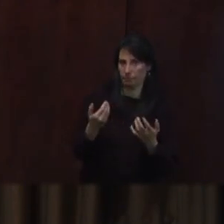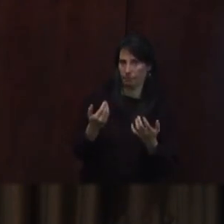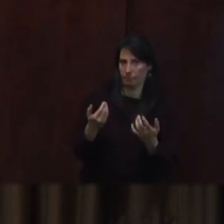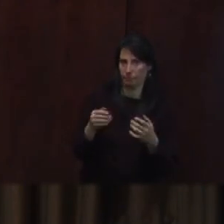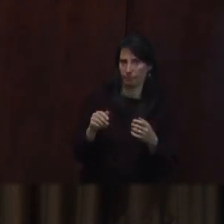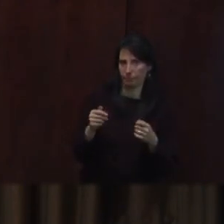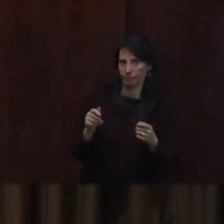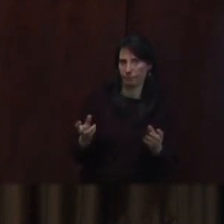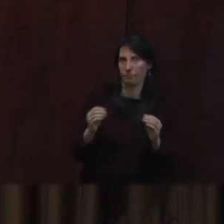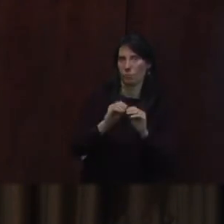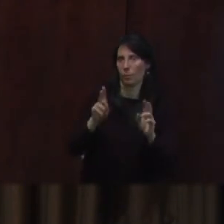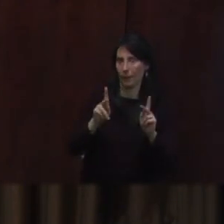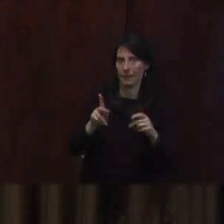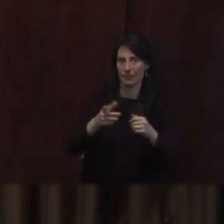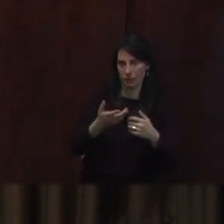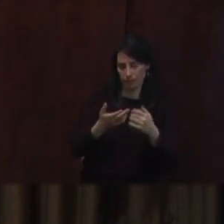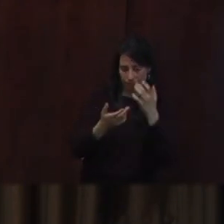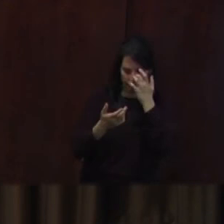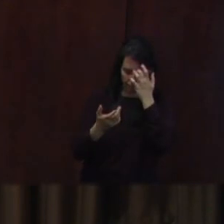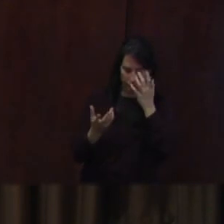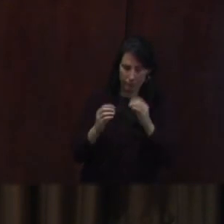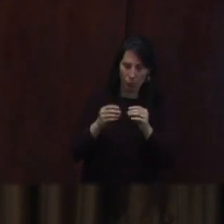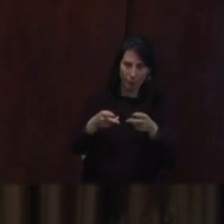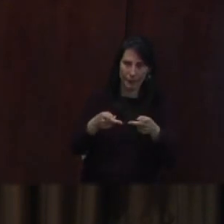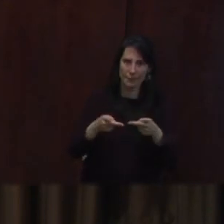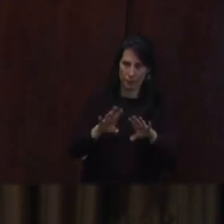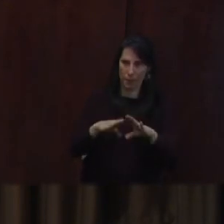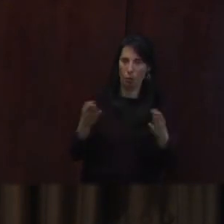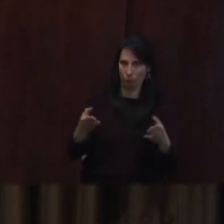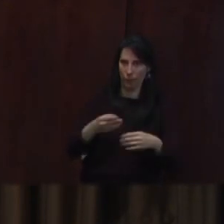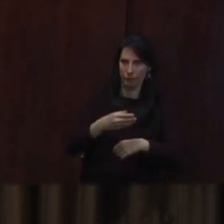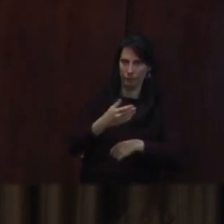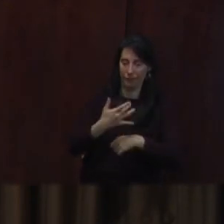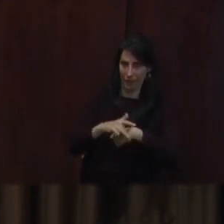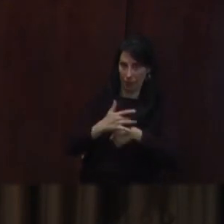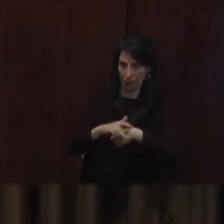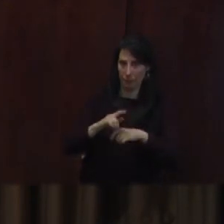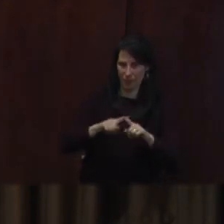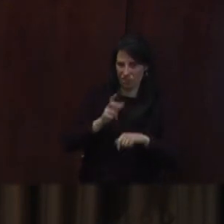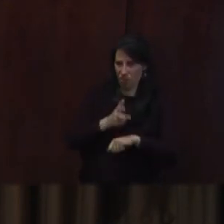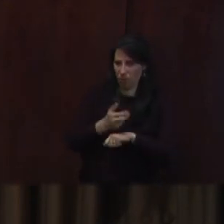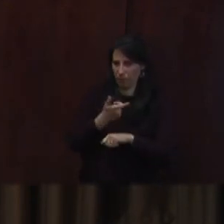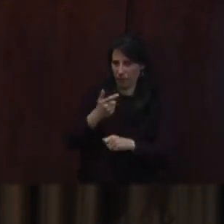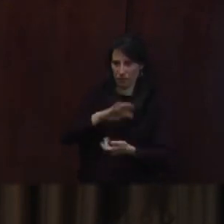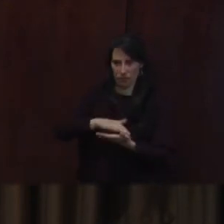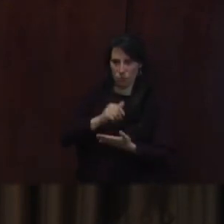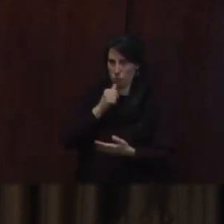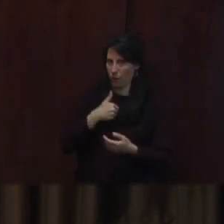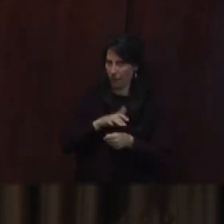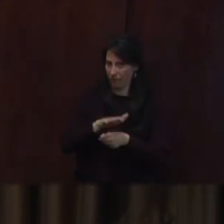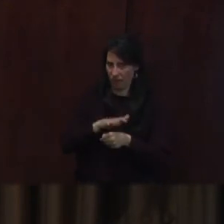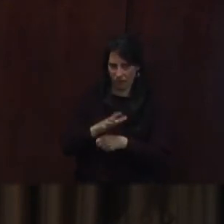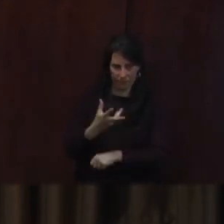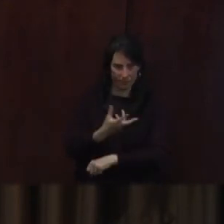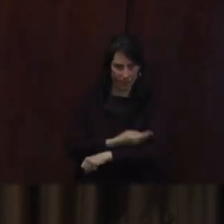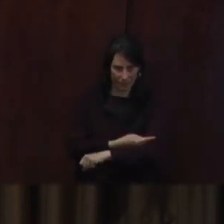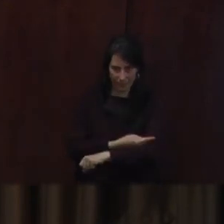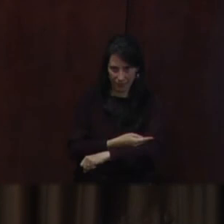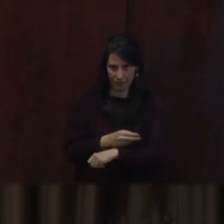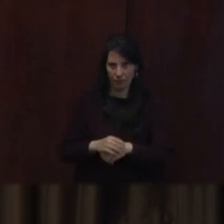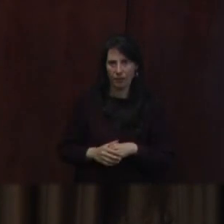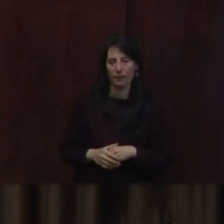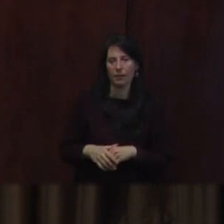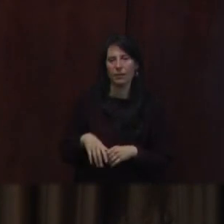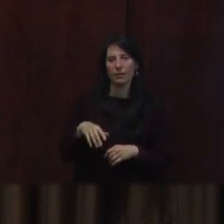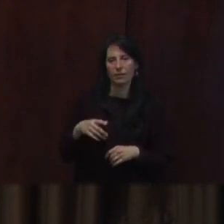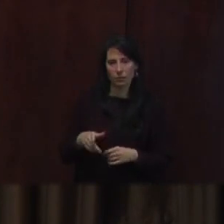enough vaccine, it's kind of hard. So what's been happening so far is other providers getting